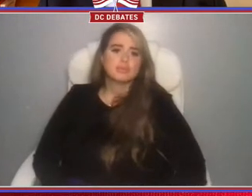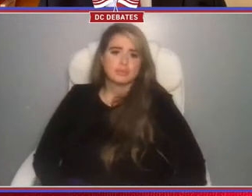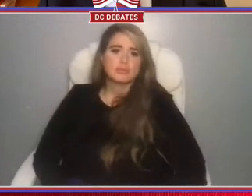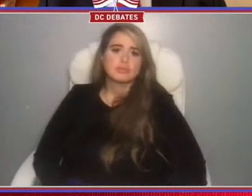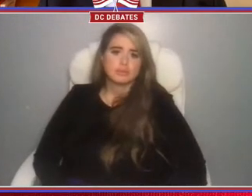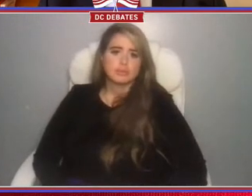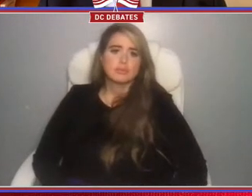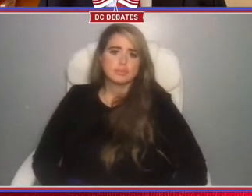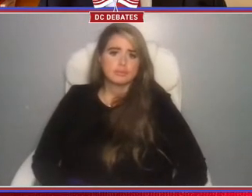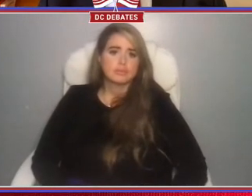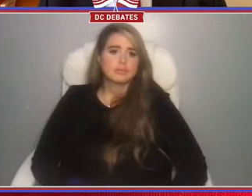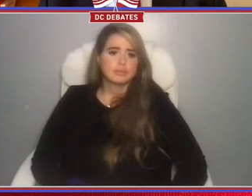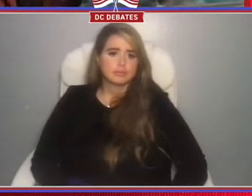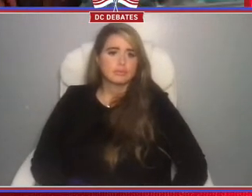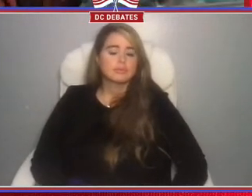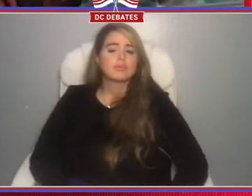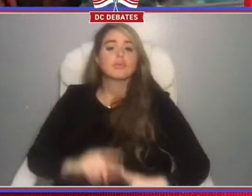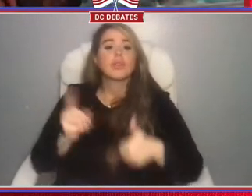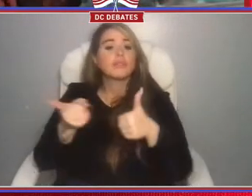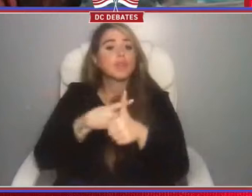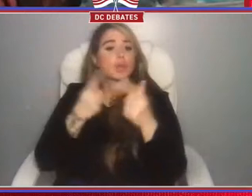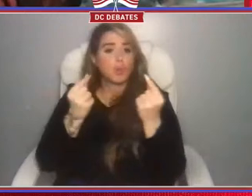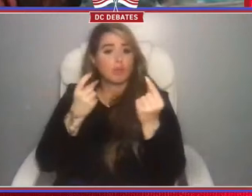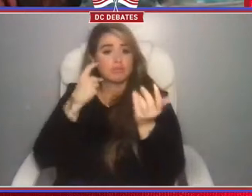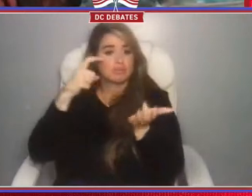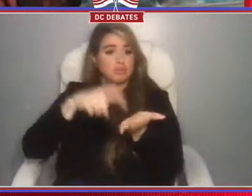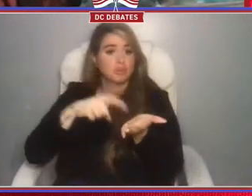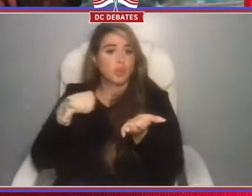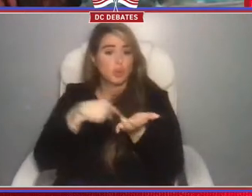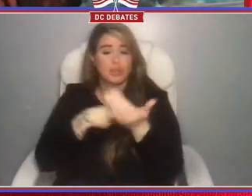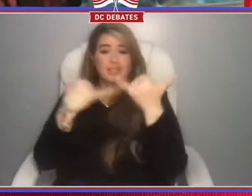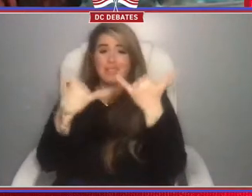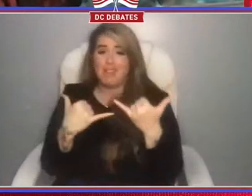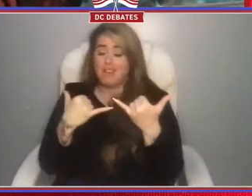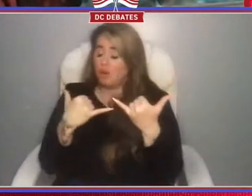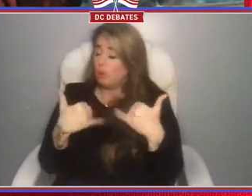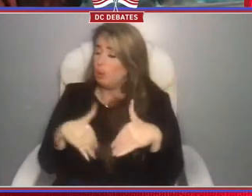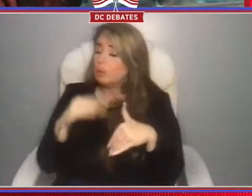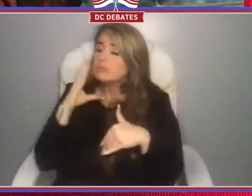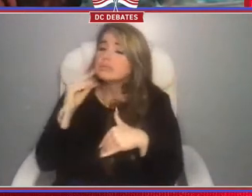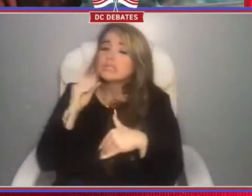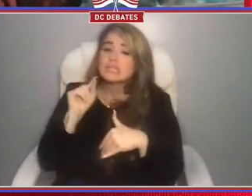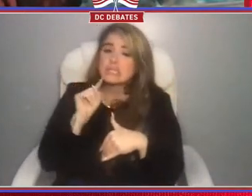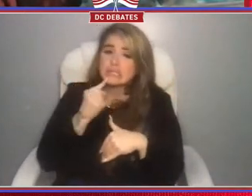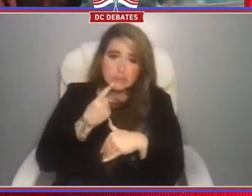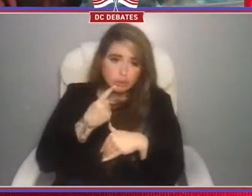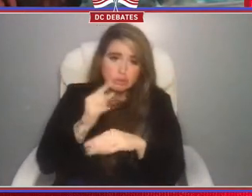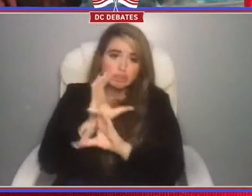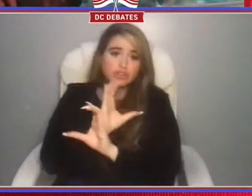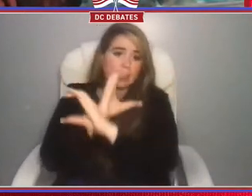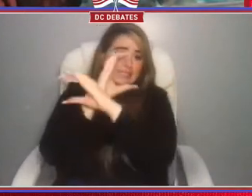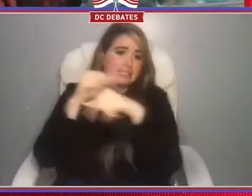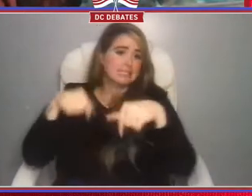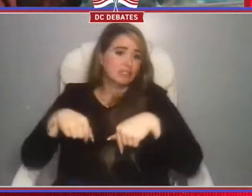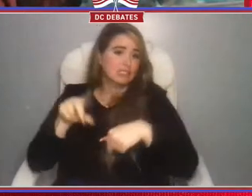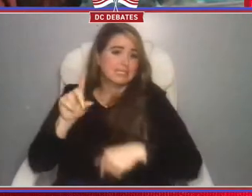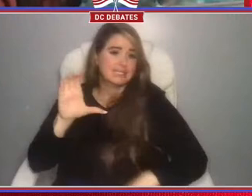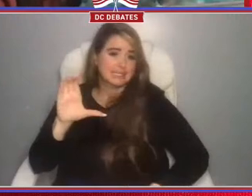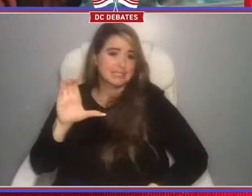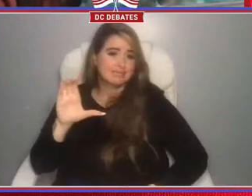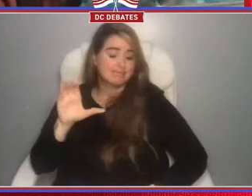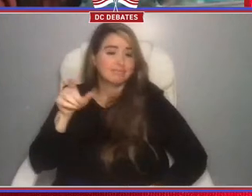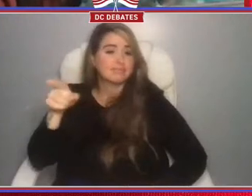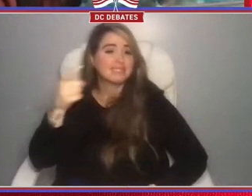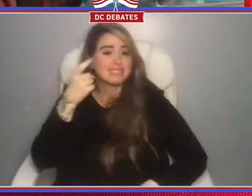Oh, thank you. First, we have acknowledged that we are in a serious housing crisis in D.C. And contrary to Mr. Butler's belief, it